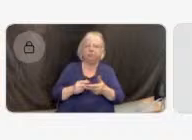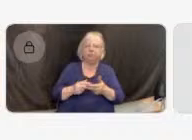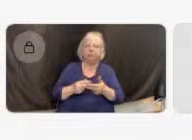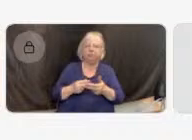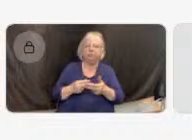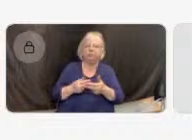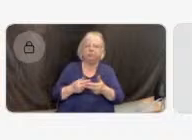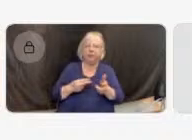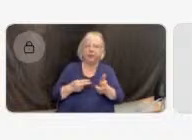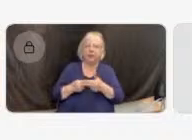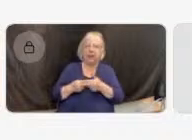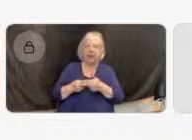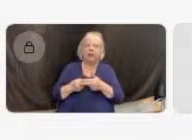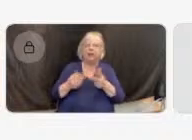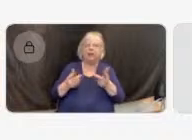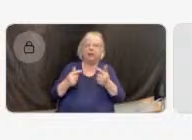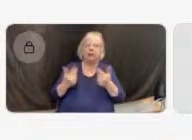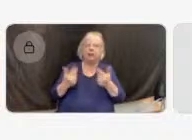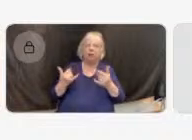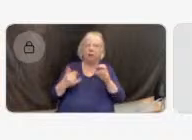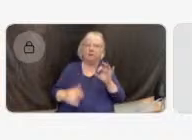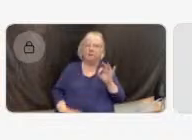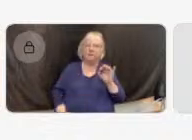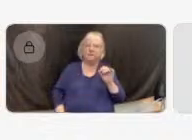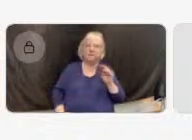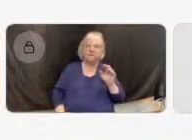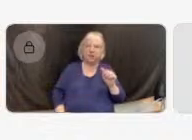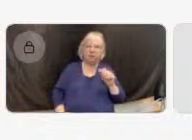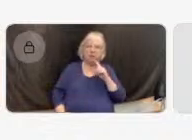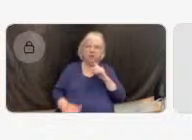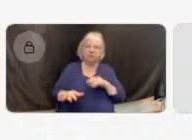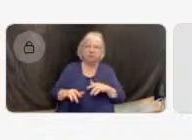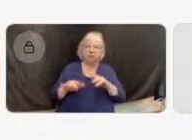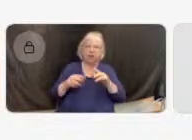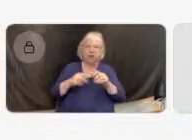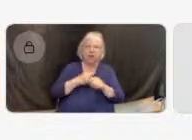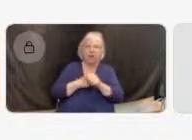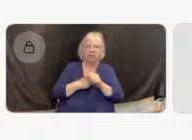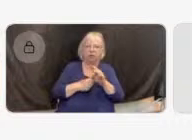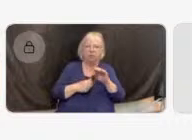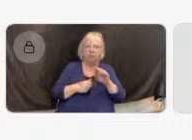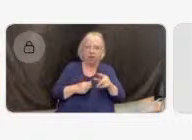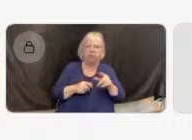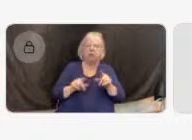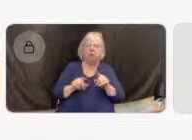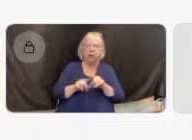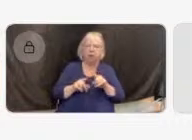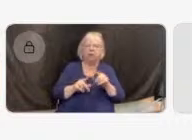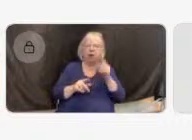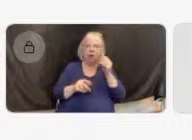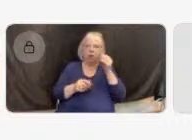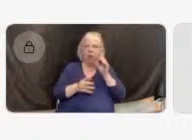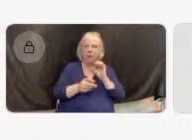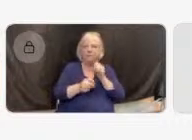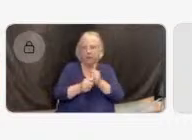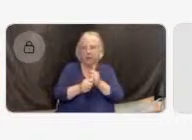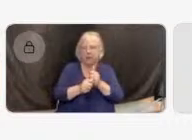This is the current FEMA flood hazard map, also updated 2020, to show